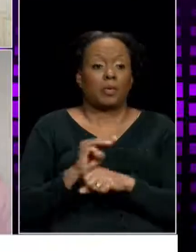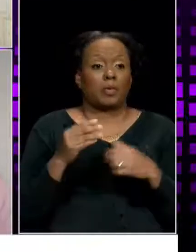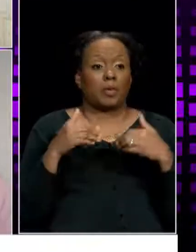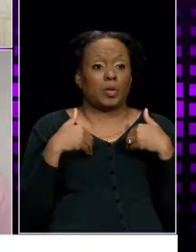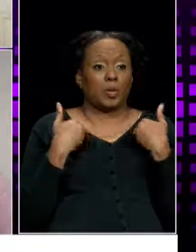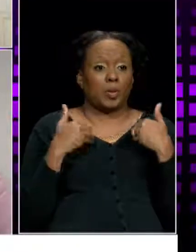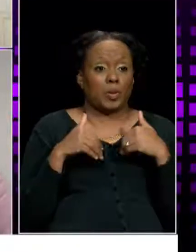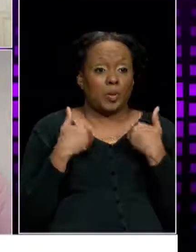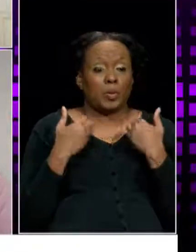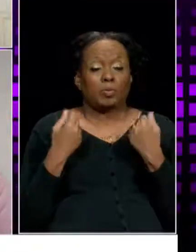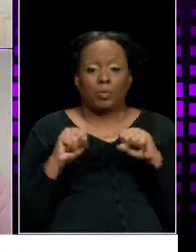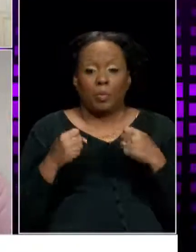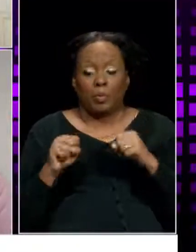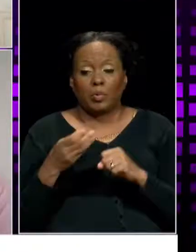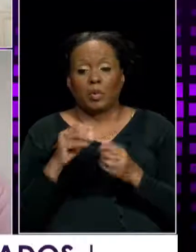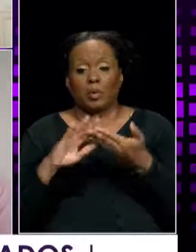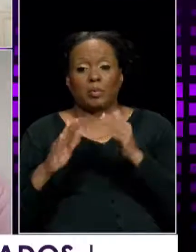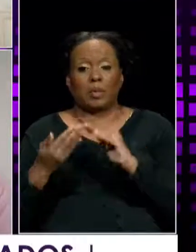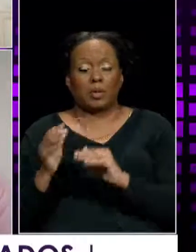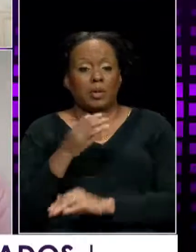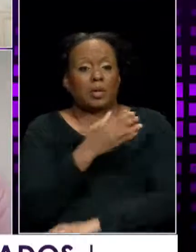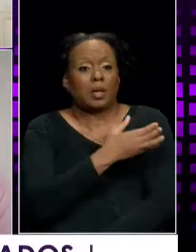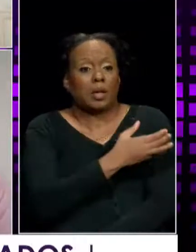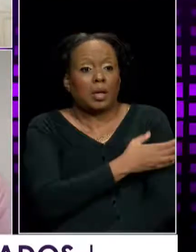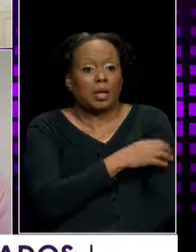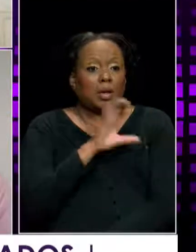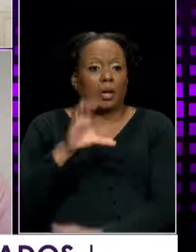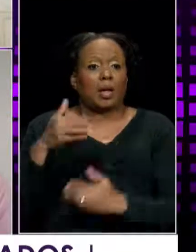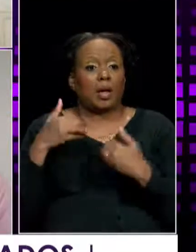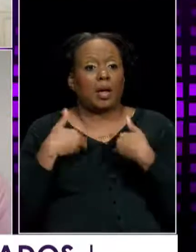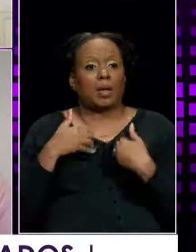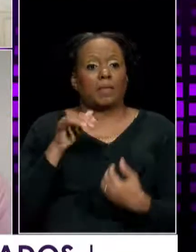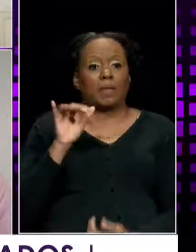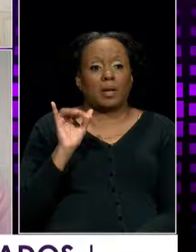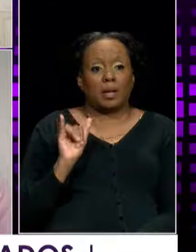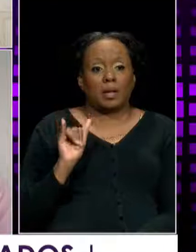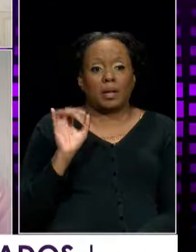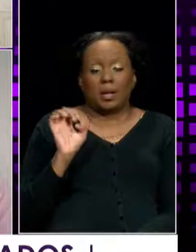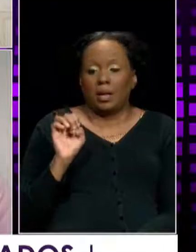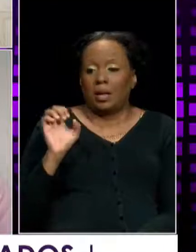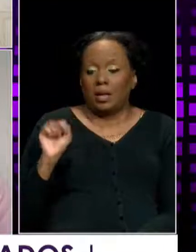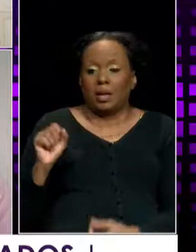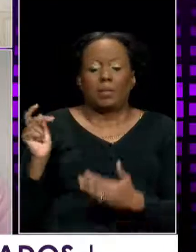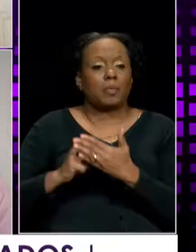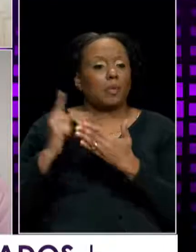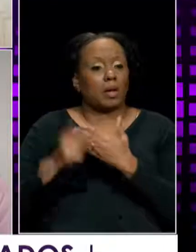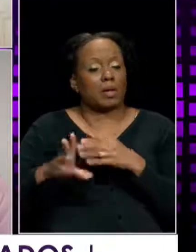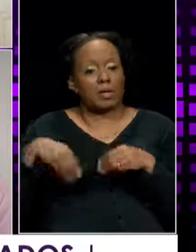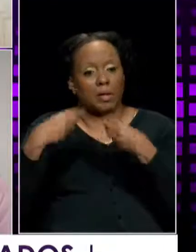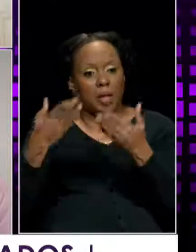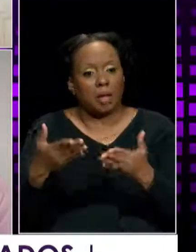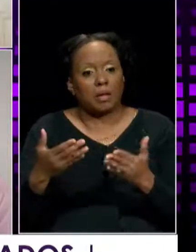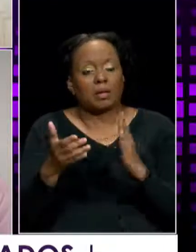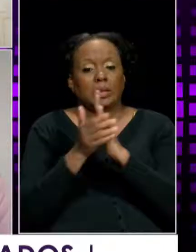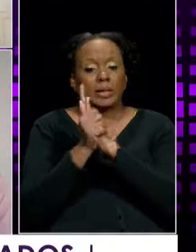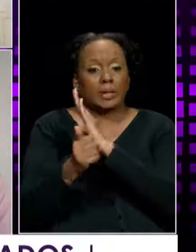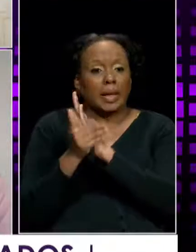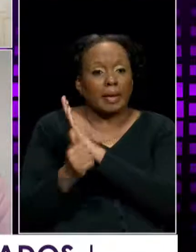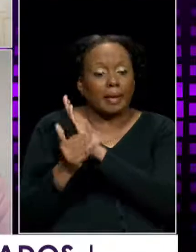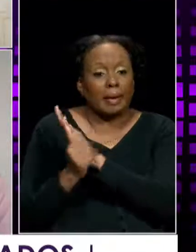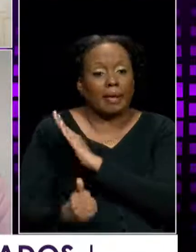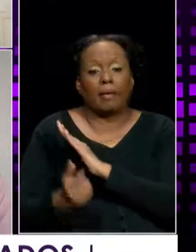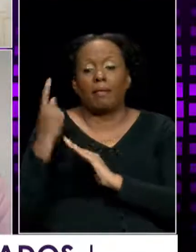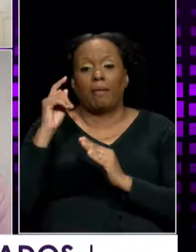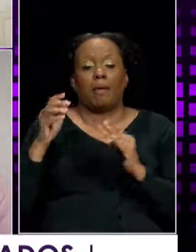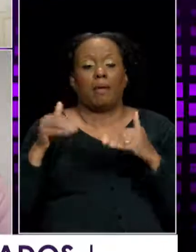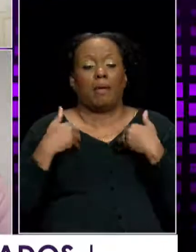Community Empowerment does have a youth entrepreneurship program to provide young persons with certain skills to help them put